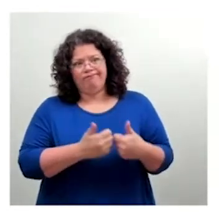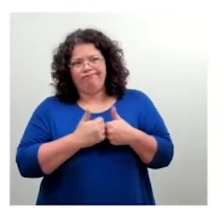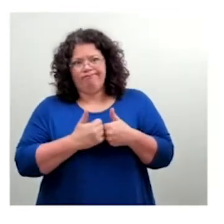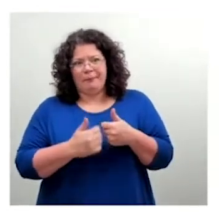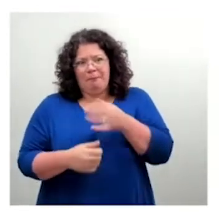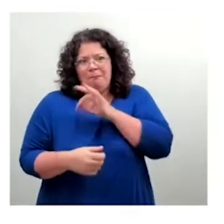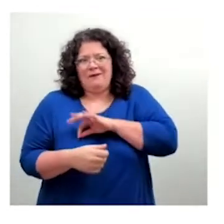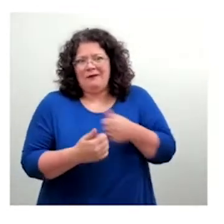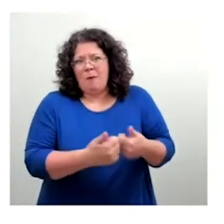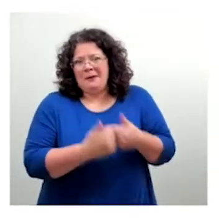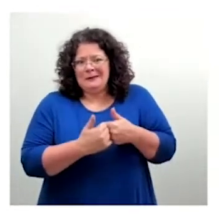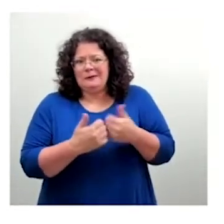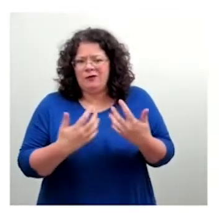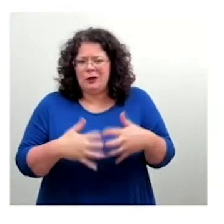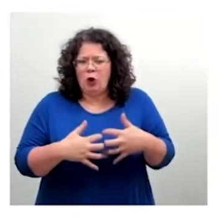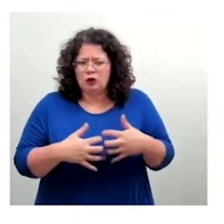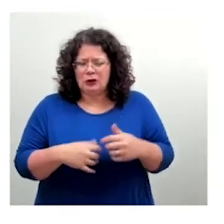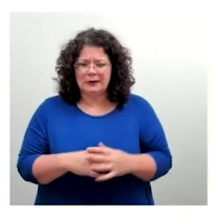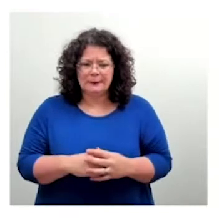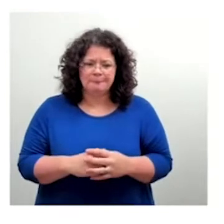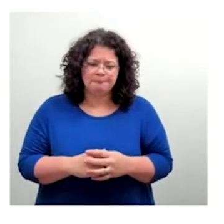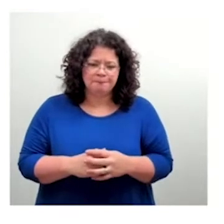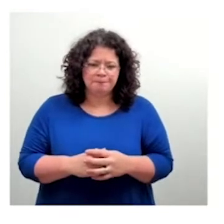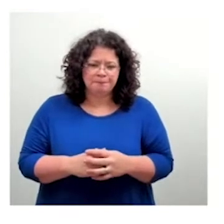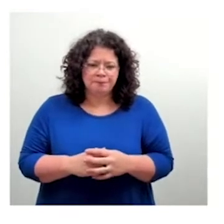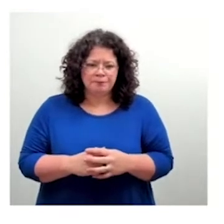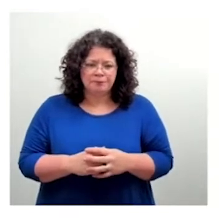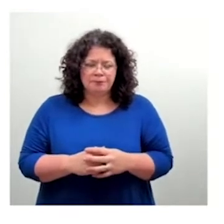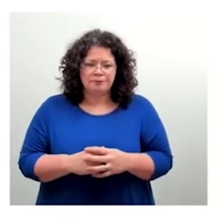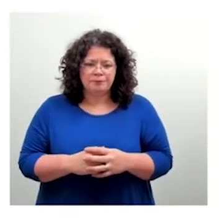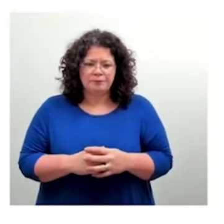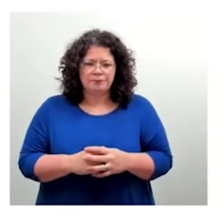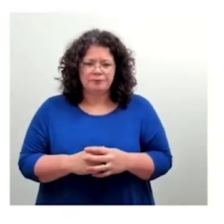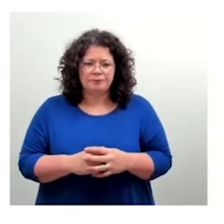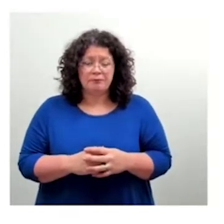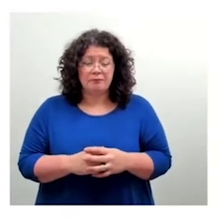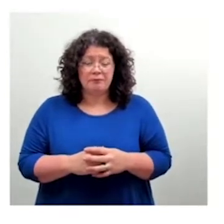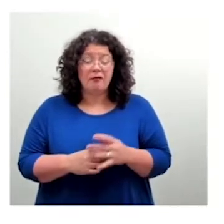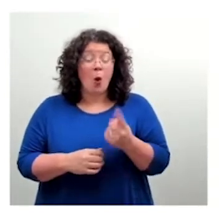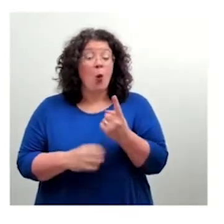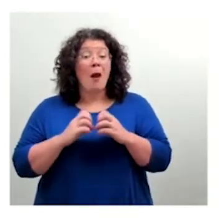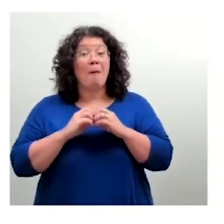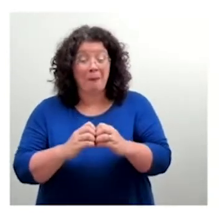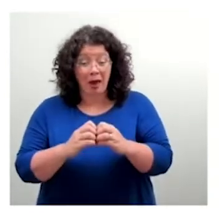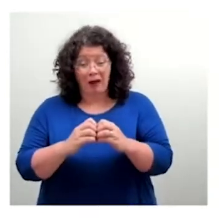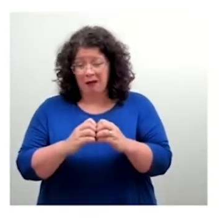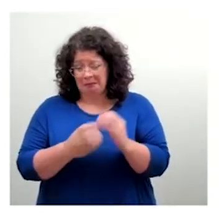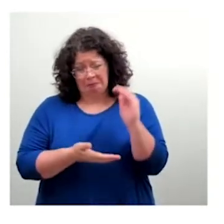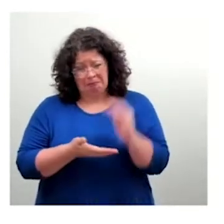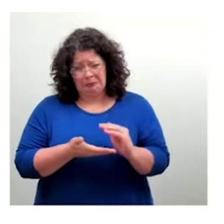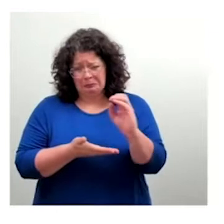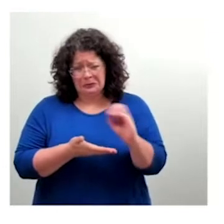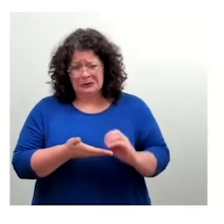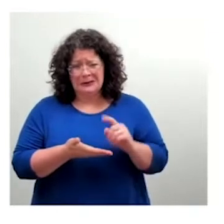1 billion actually have access to the products and technologies that they need, which means that it's really difficult for people to be able to participate